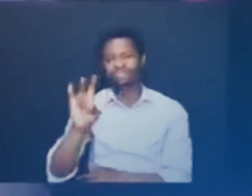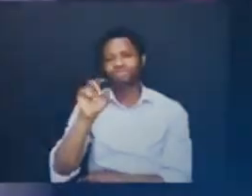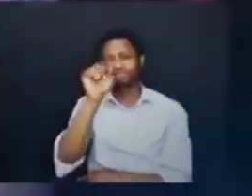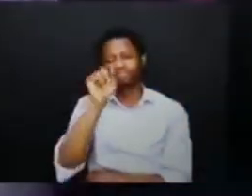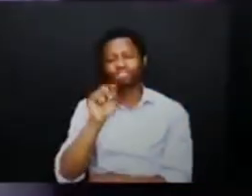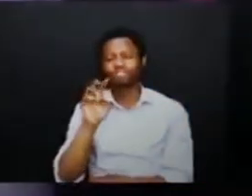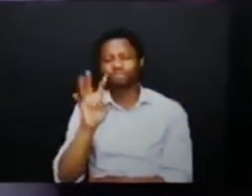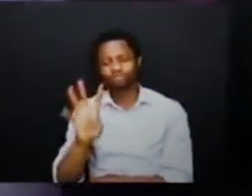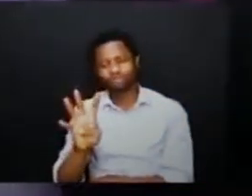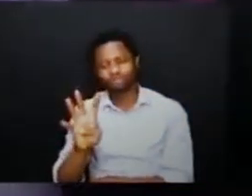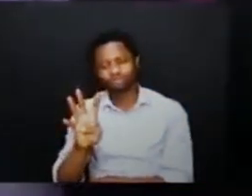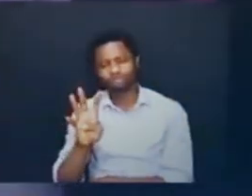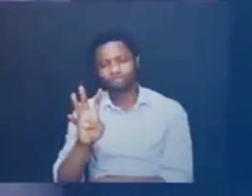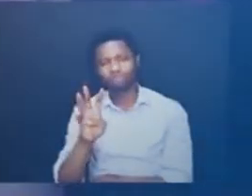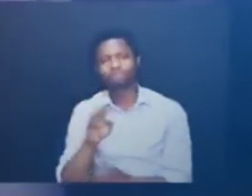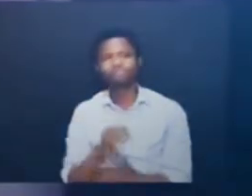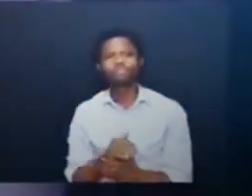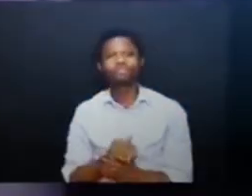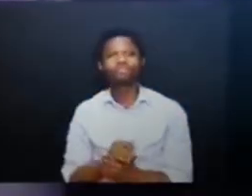this.